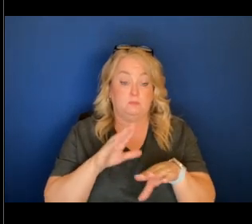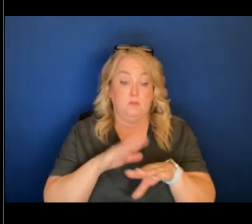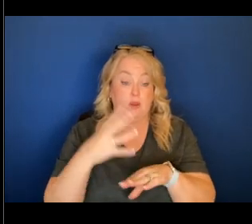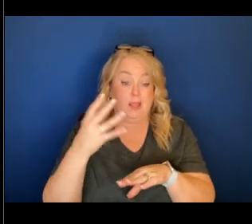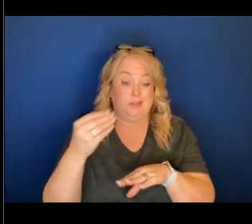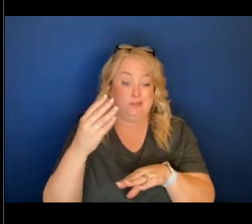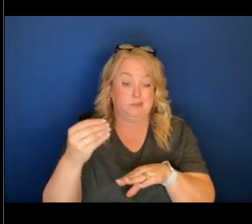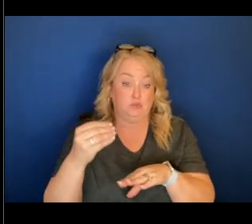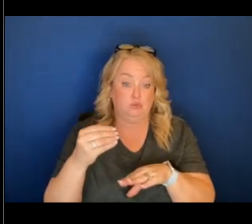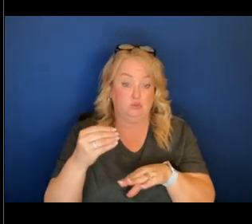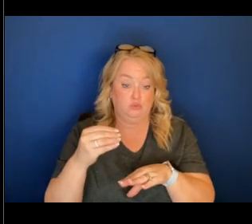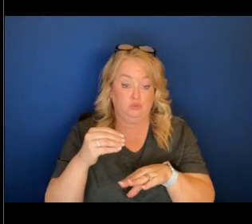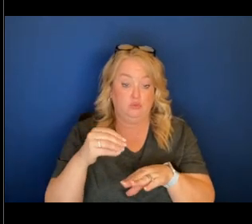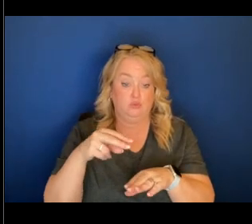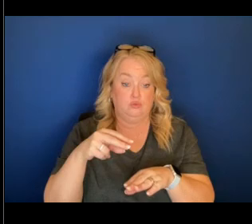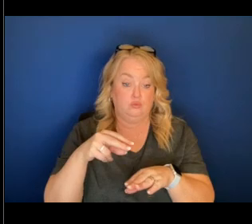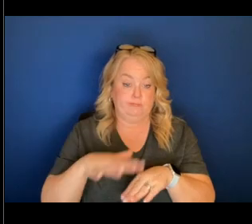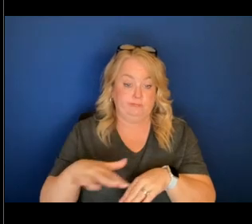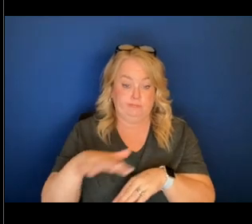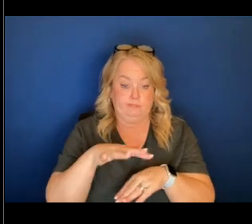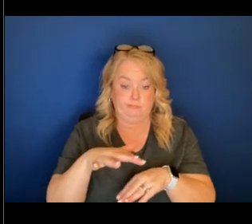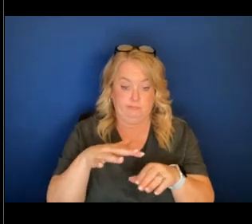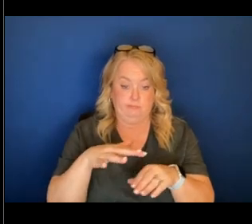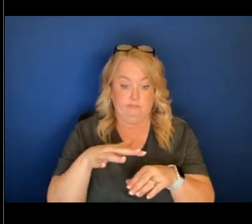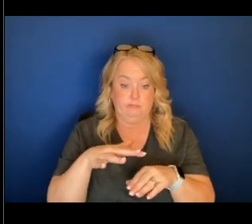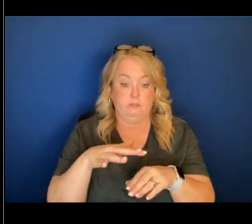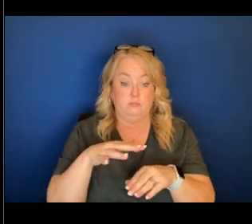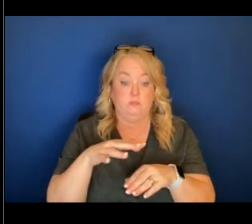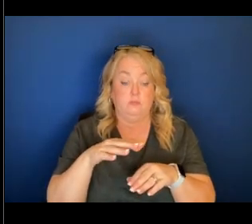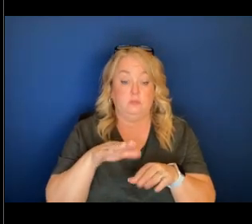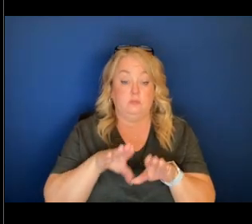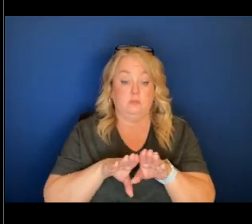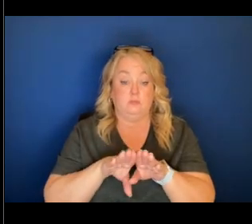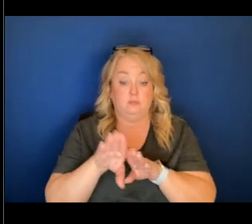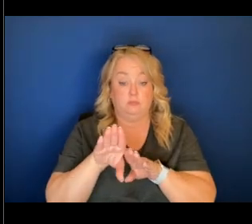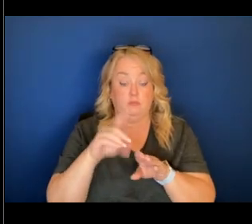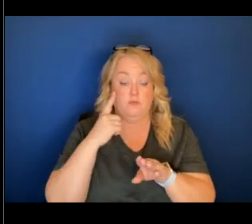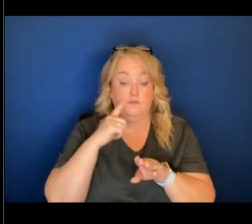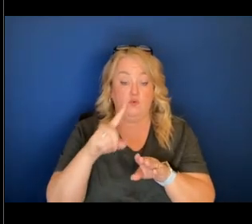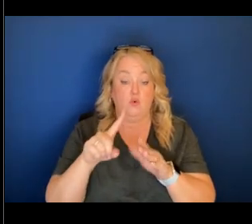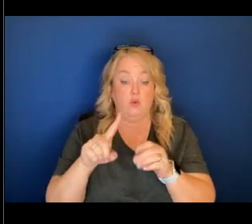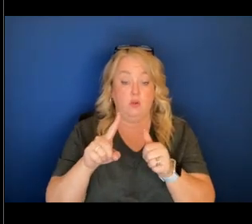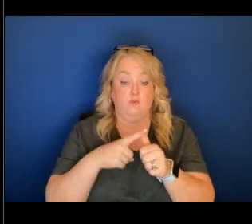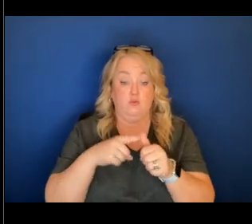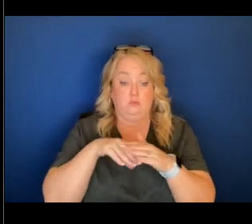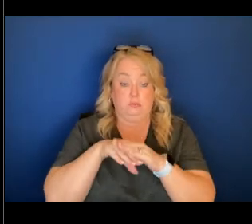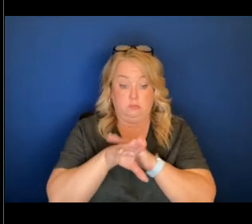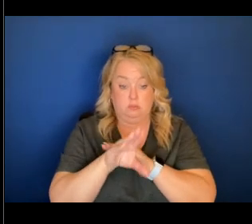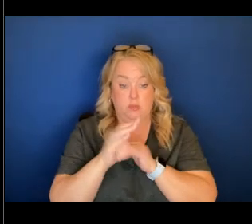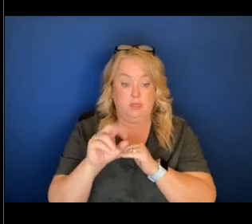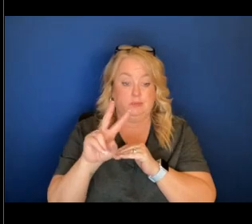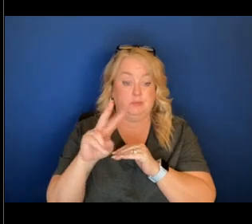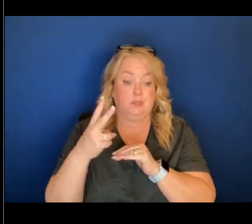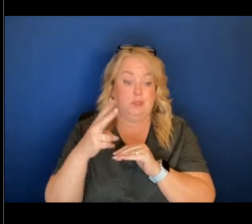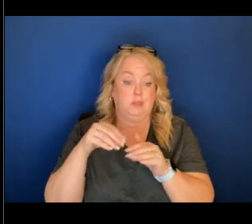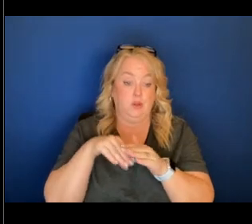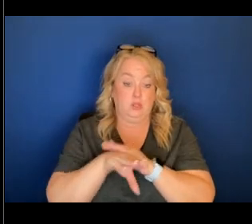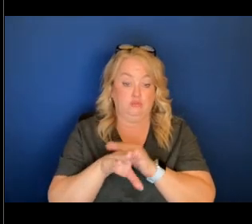Depending on the exterior landing, level changes at primary and secondary